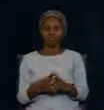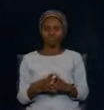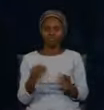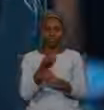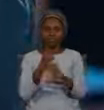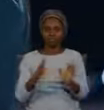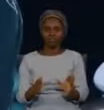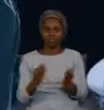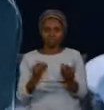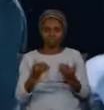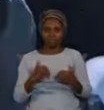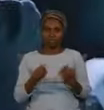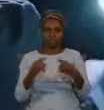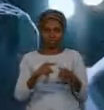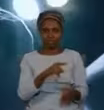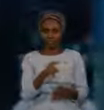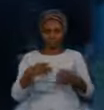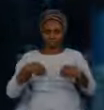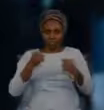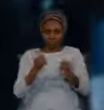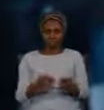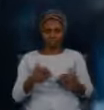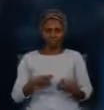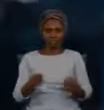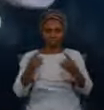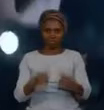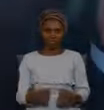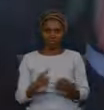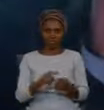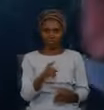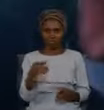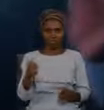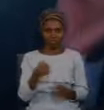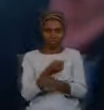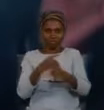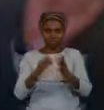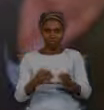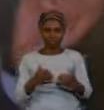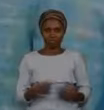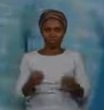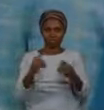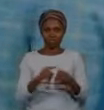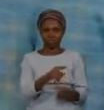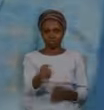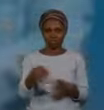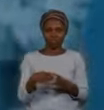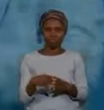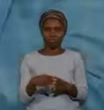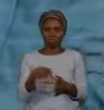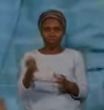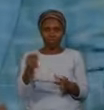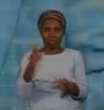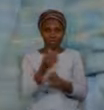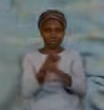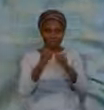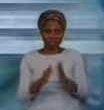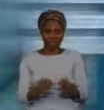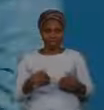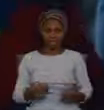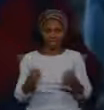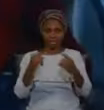has come to you. A deliverer has come to you. A redeemer has come to